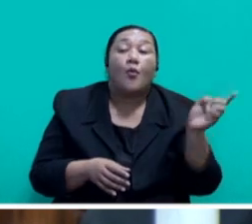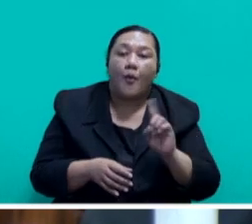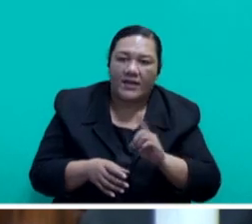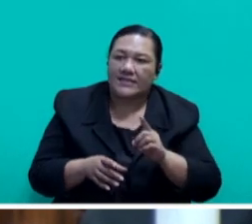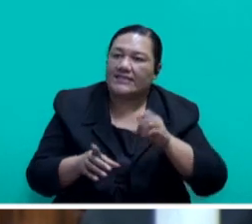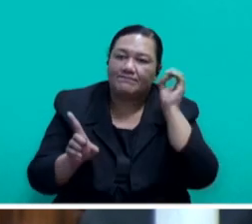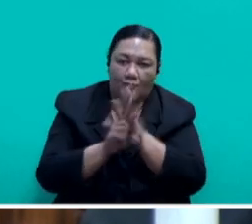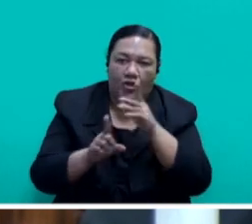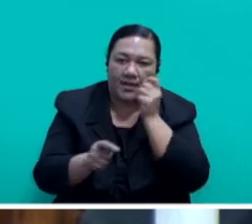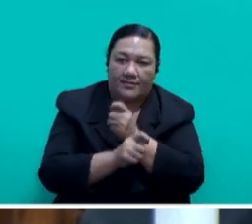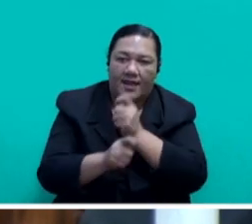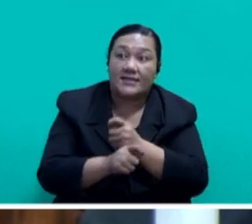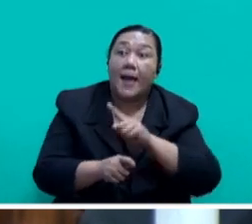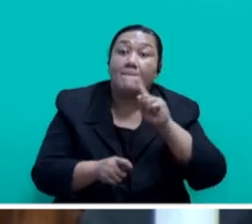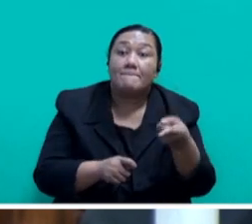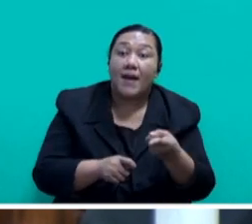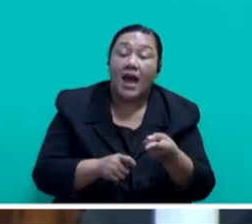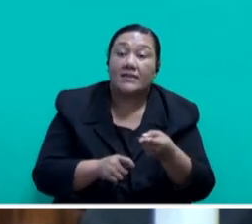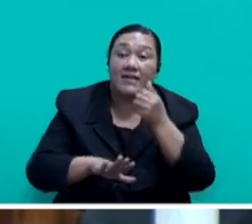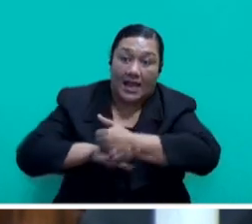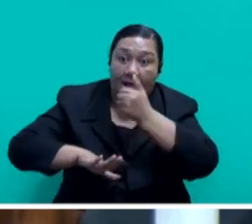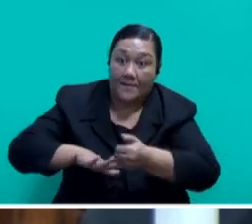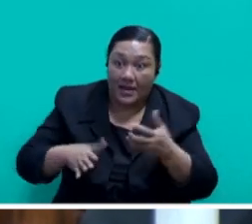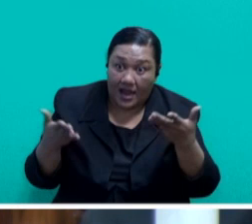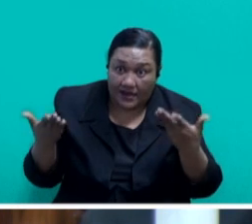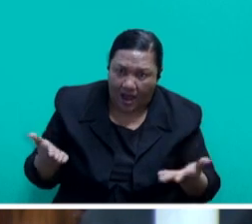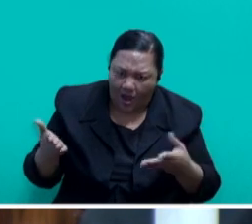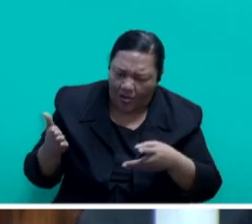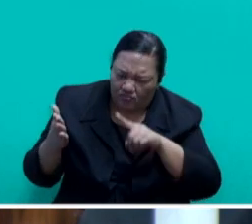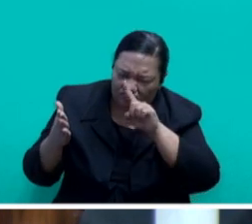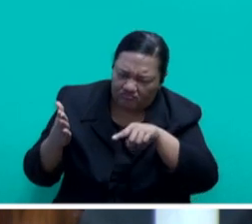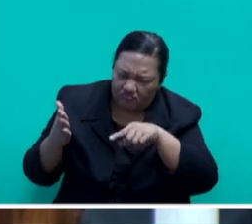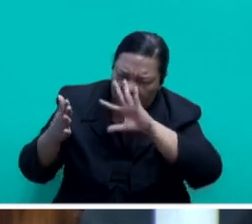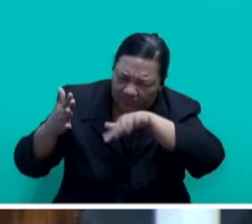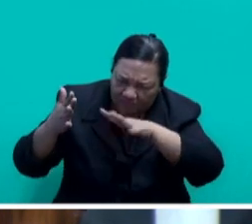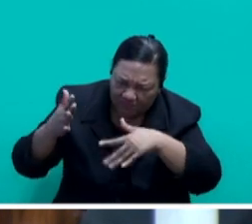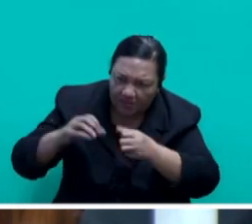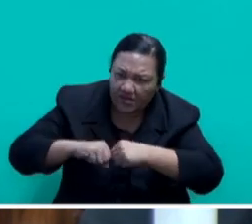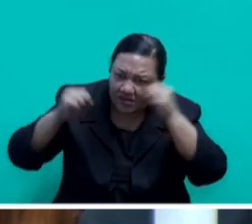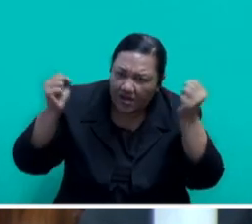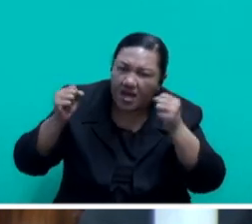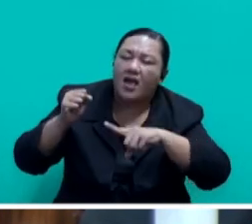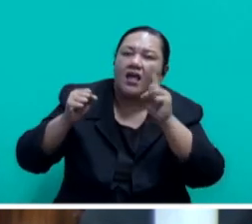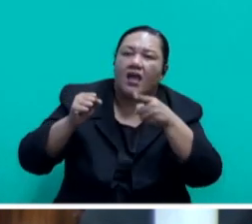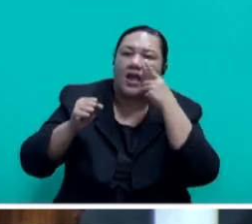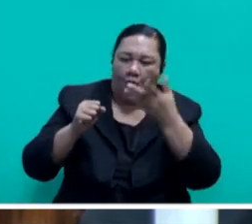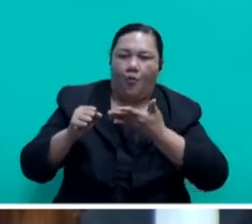However, the coalition government's unwavering vision and determination has cleared the path to this